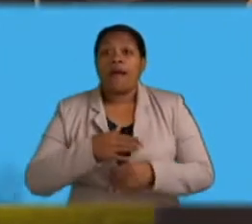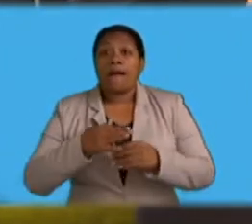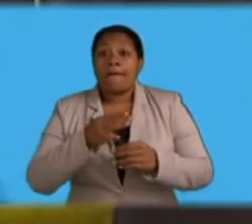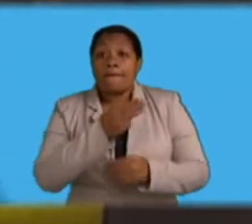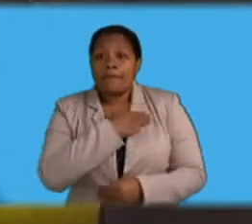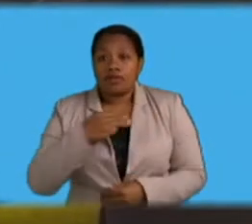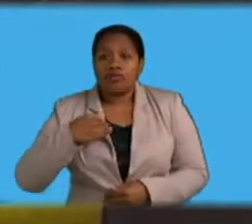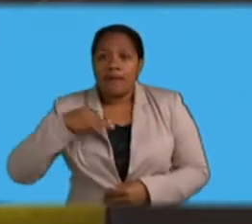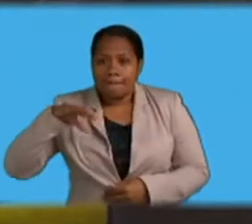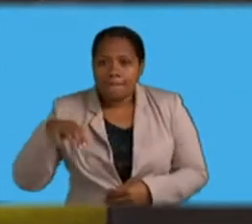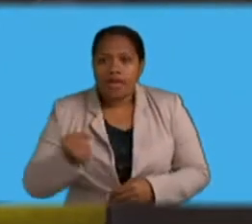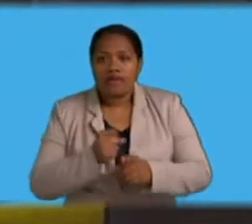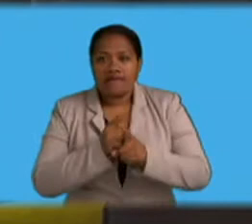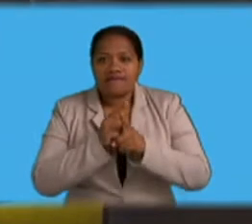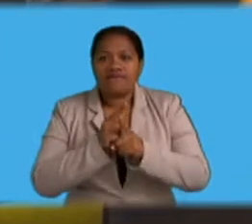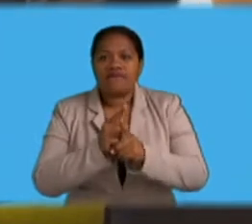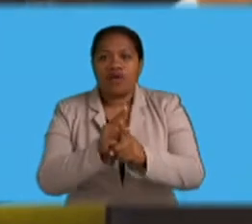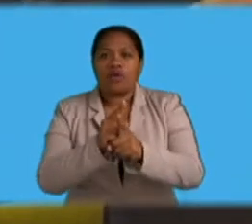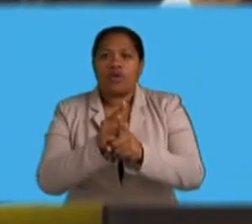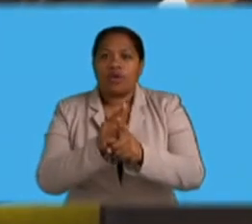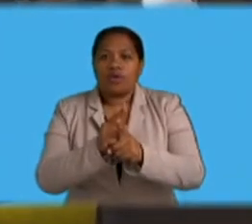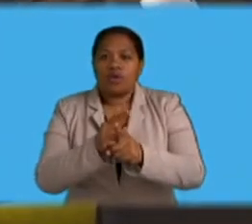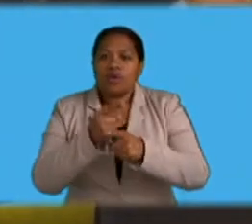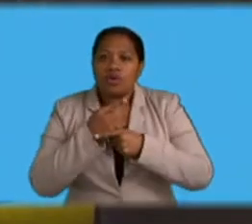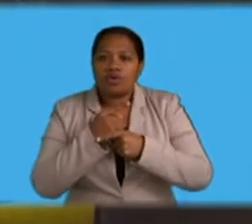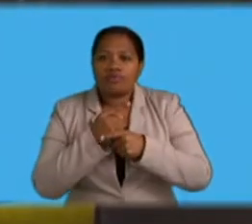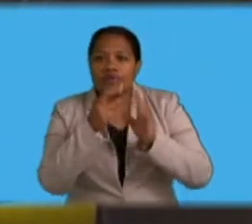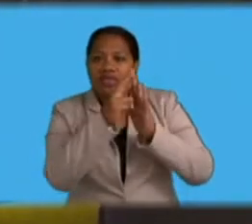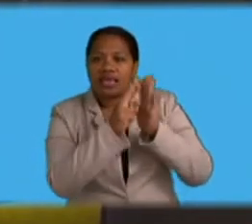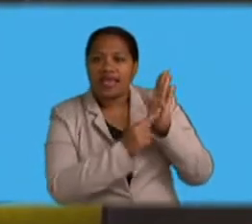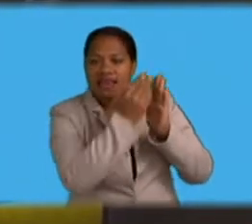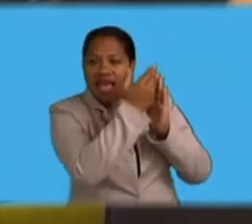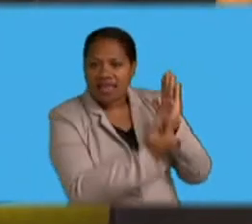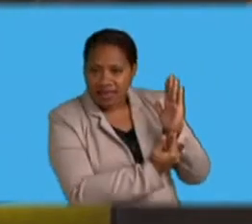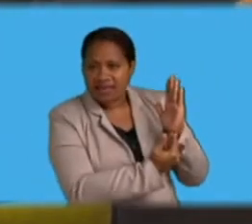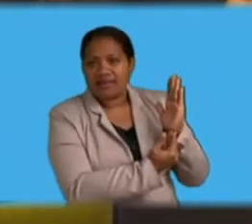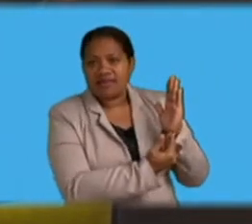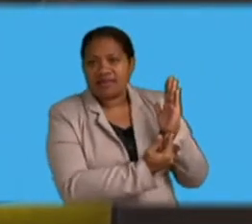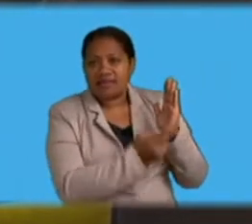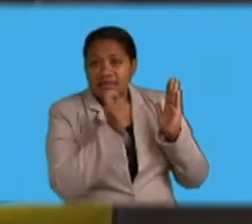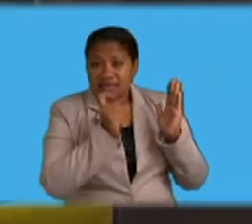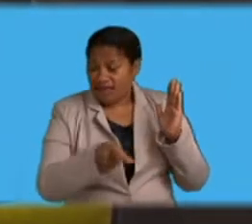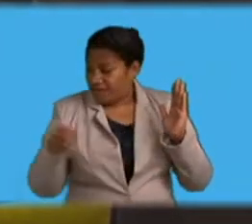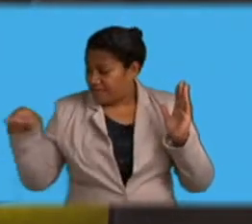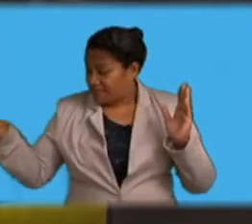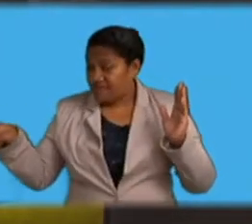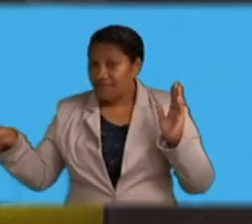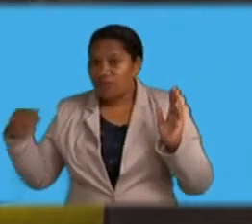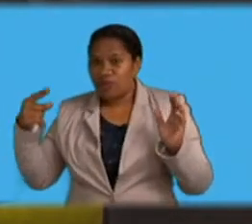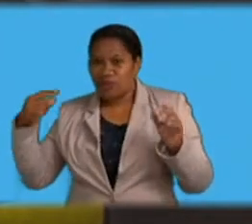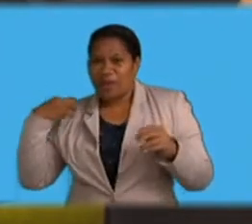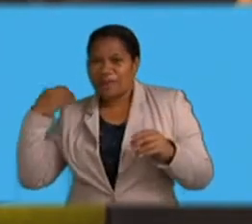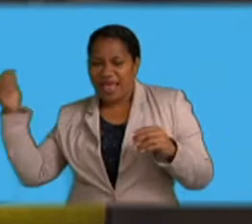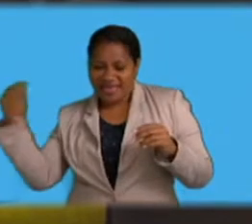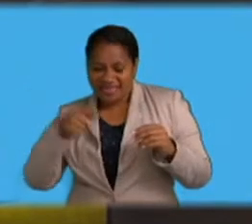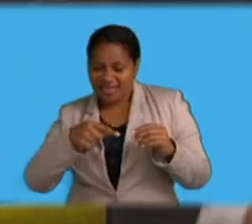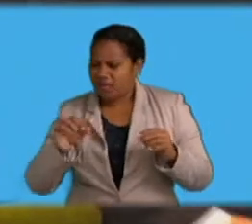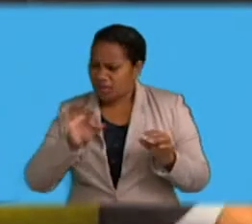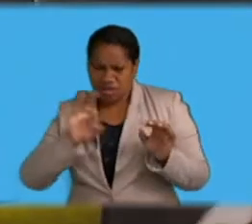follow those guidelines. If a particular applicant is not happy with the process, they have